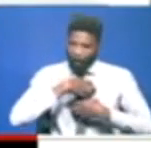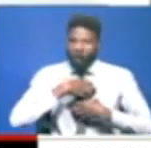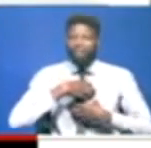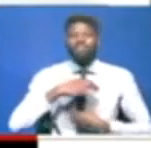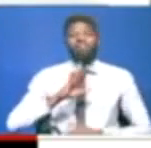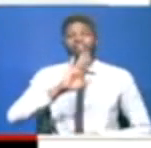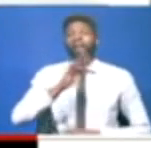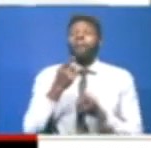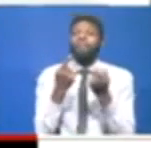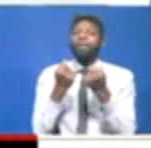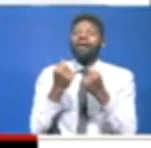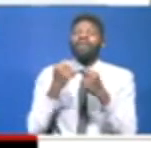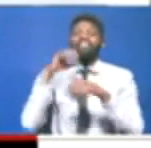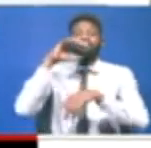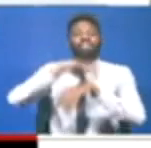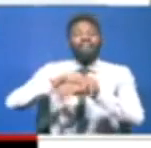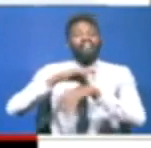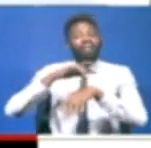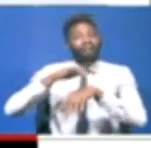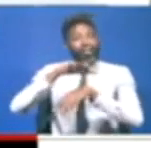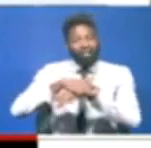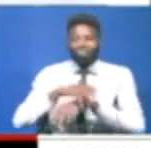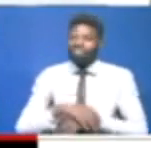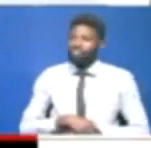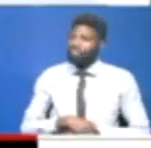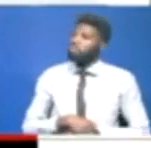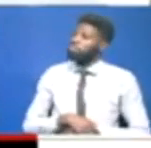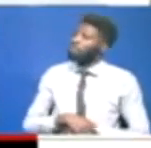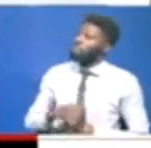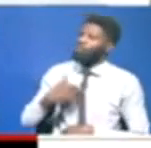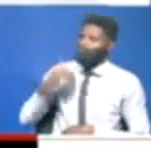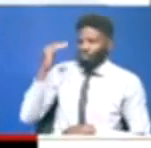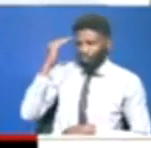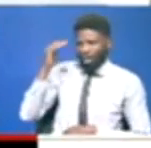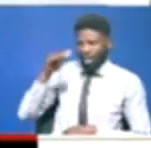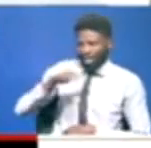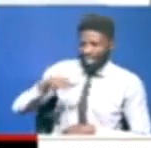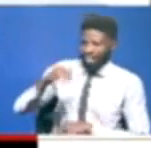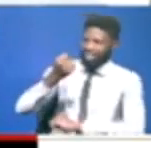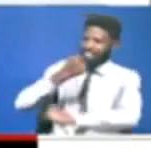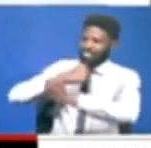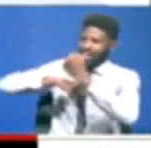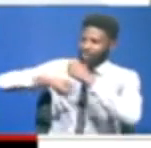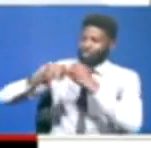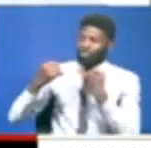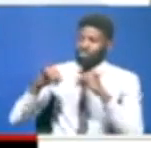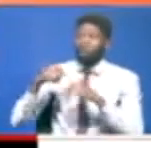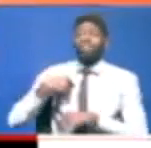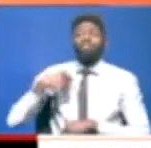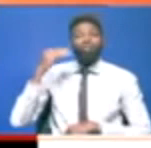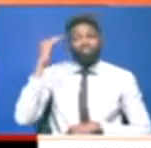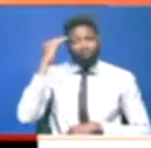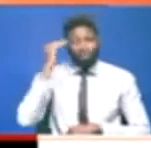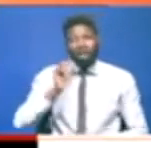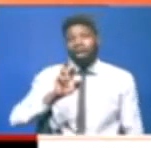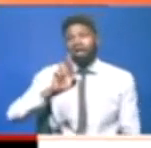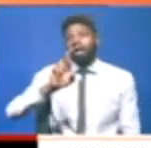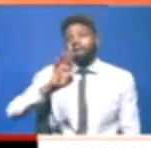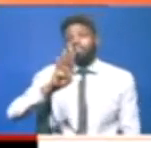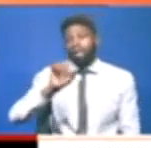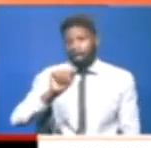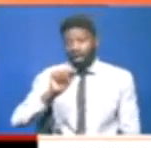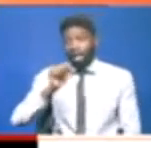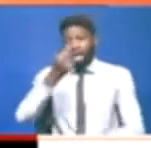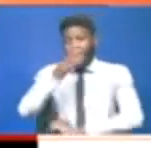the enforcement, what I know is the Retirement Benefits Authority has been doing that in terms of enforcing to ensure that